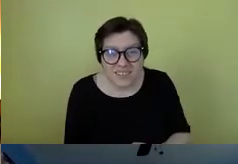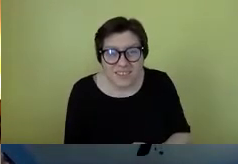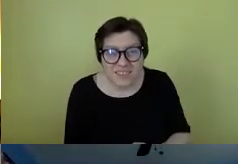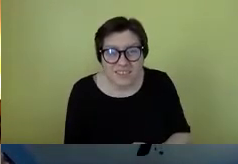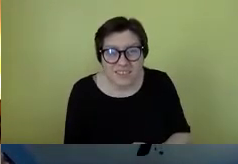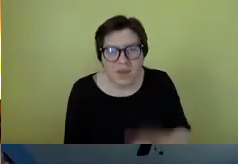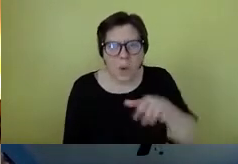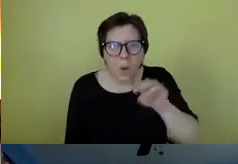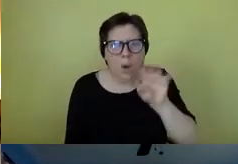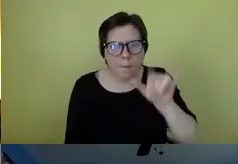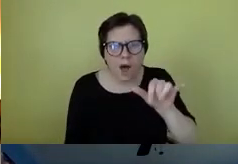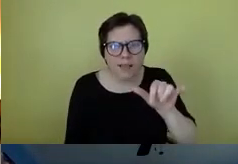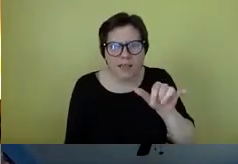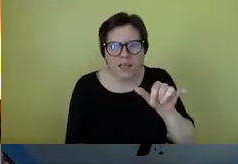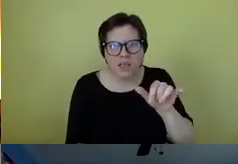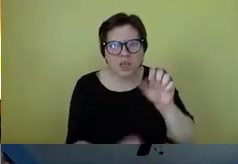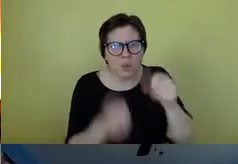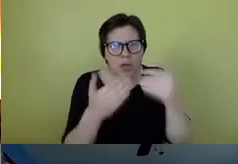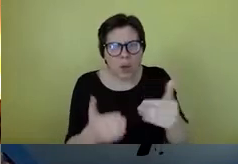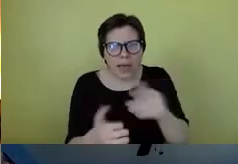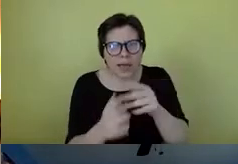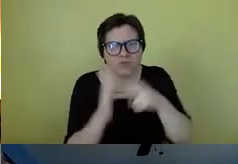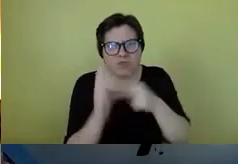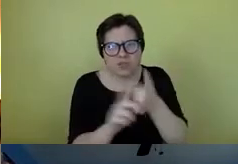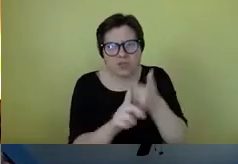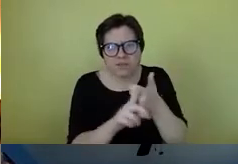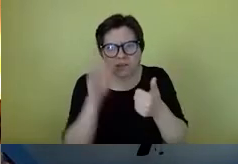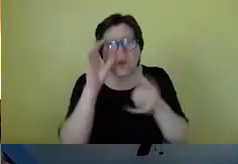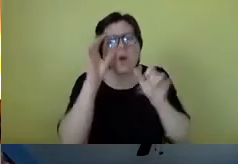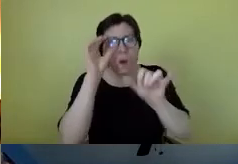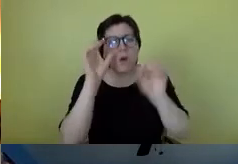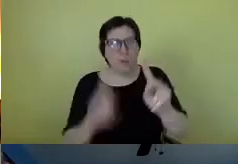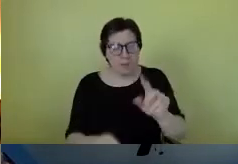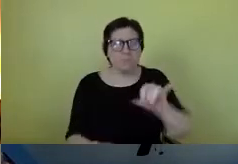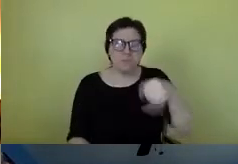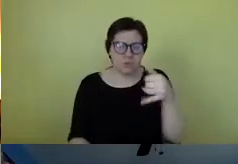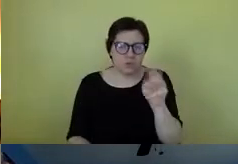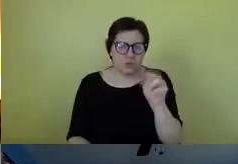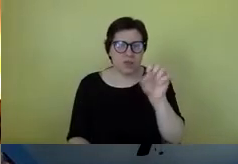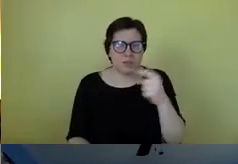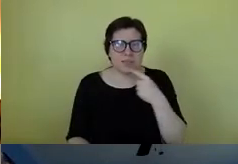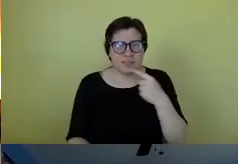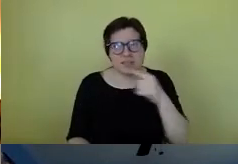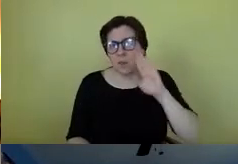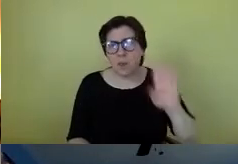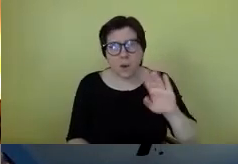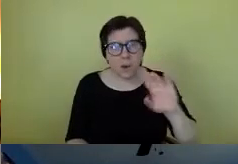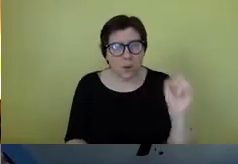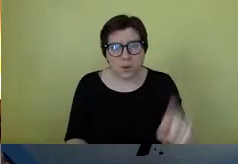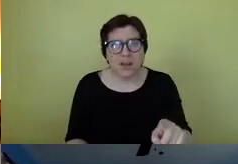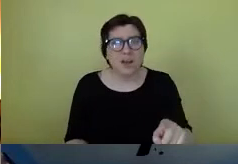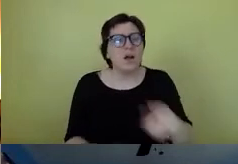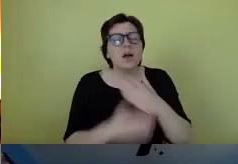Molly, if you just want to ask the question. Oh, sure. Okay. James says, hello, I have a question. What are some of the